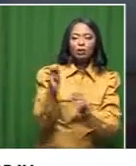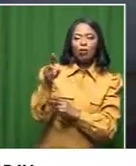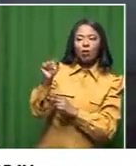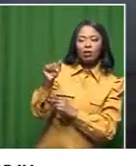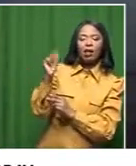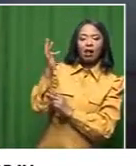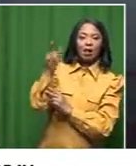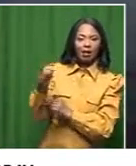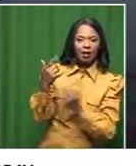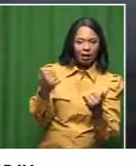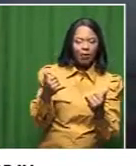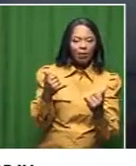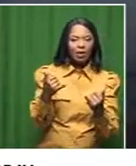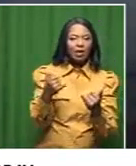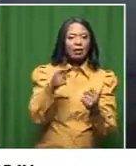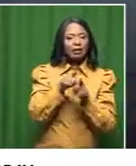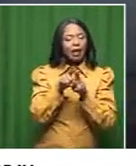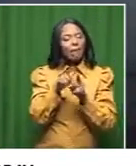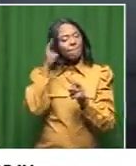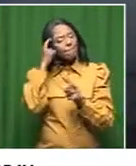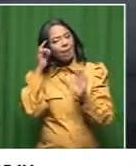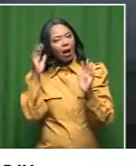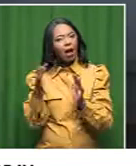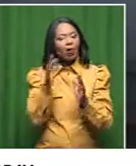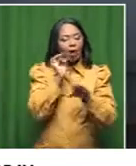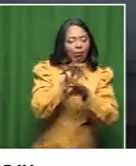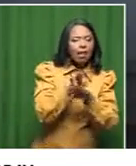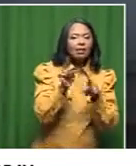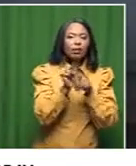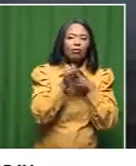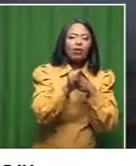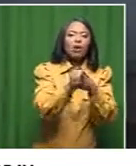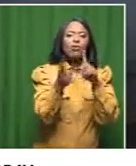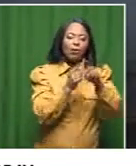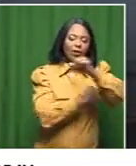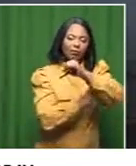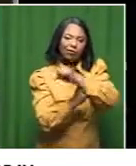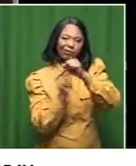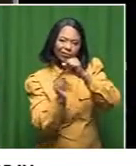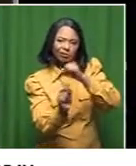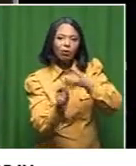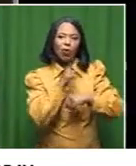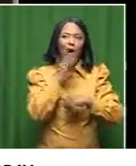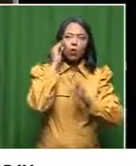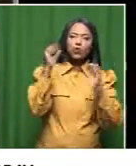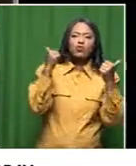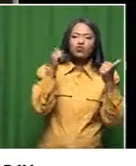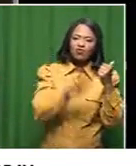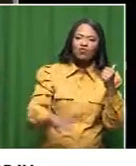should be led by, reimagined by, and guided by these stakeholders. Thanks, Bushra.